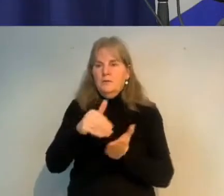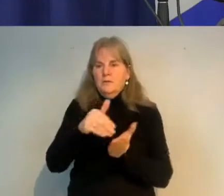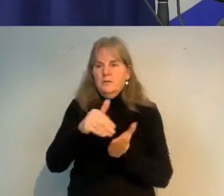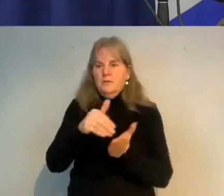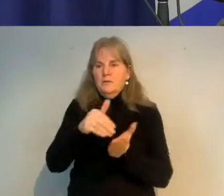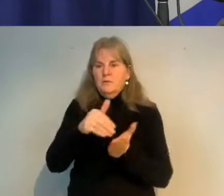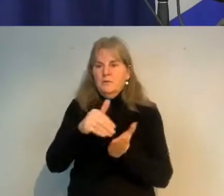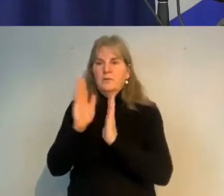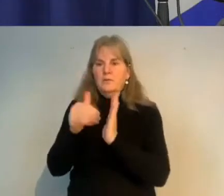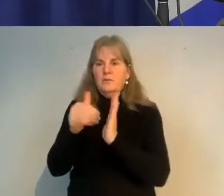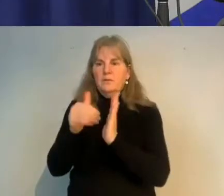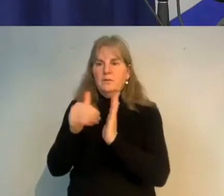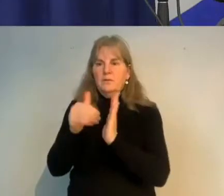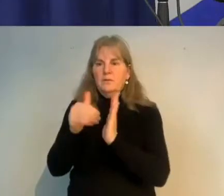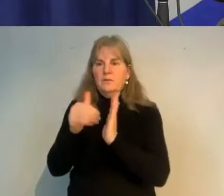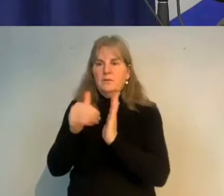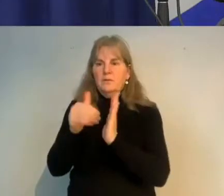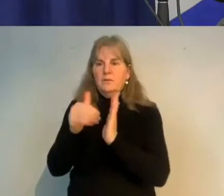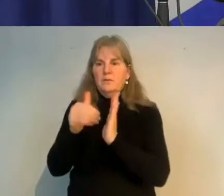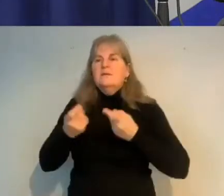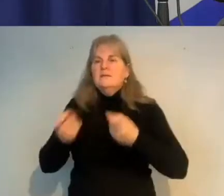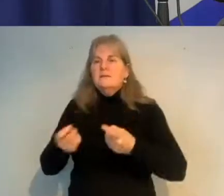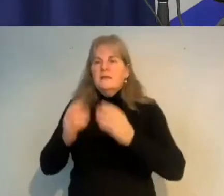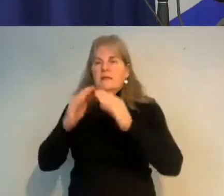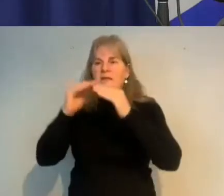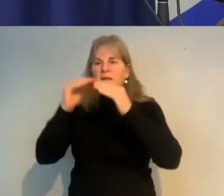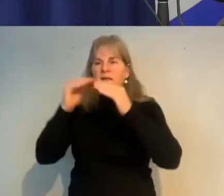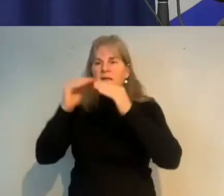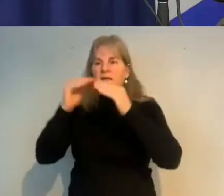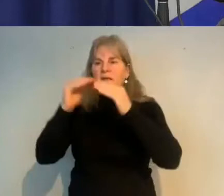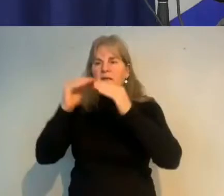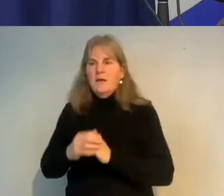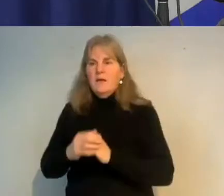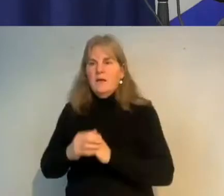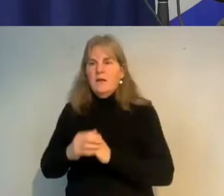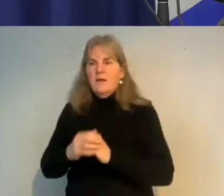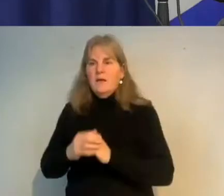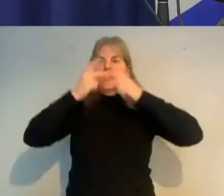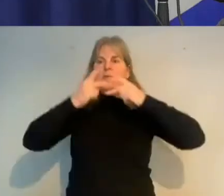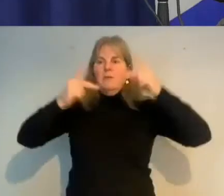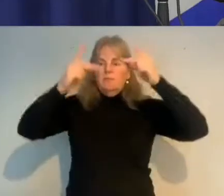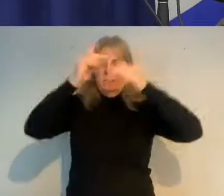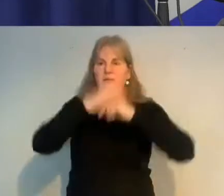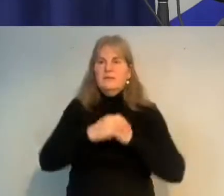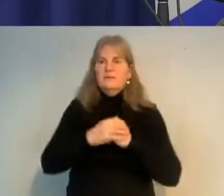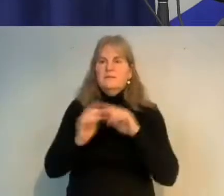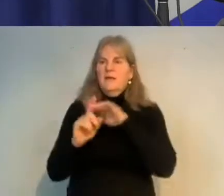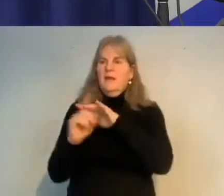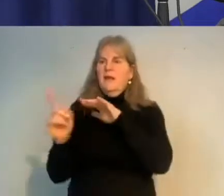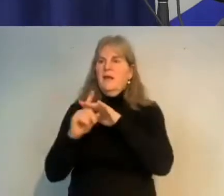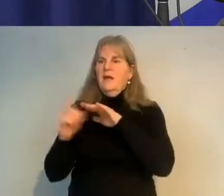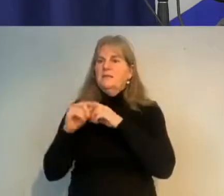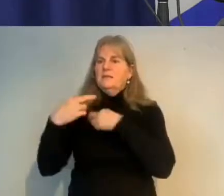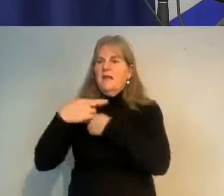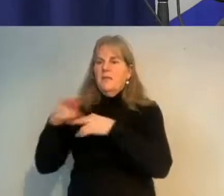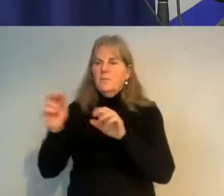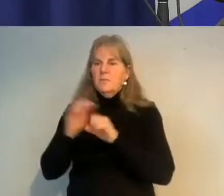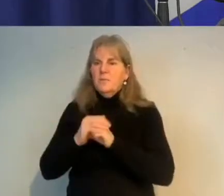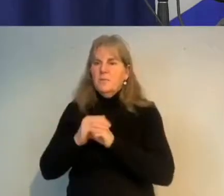ski chalets, places with climbing facilities, escape room facilities, laser tag facilities,